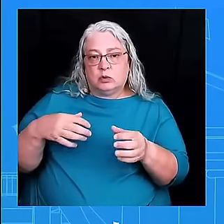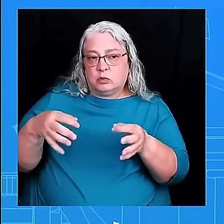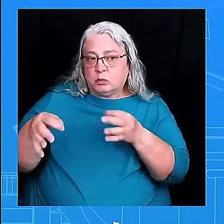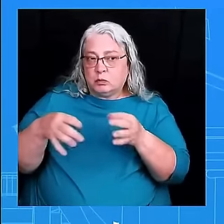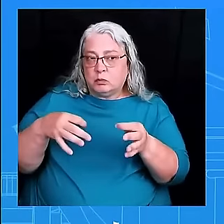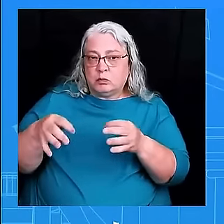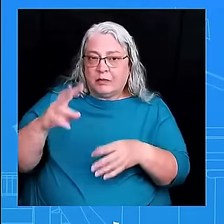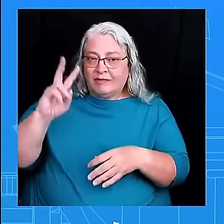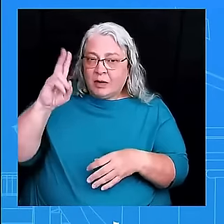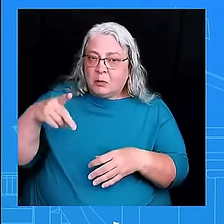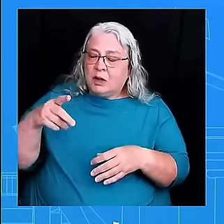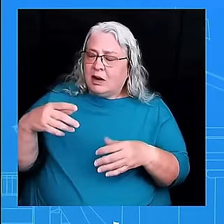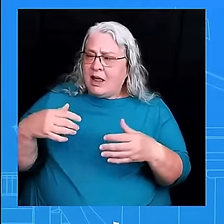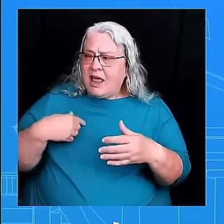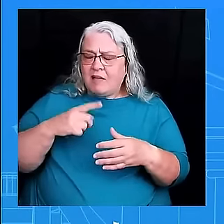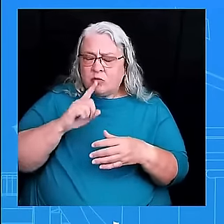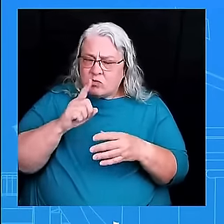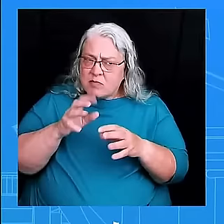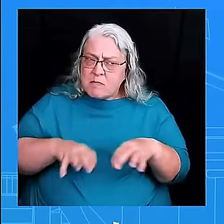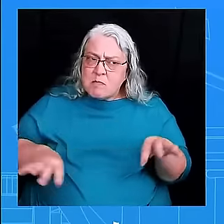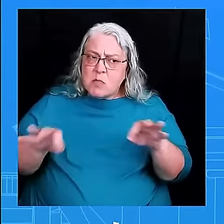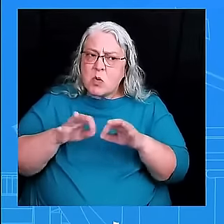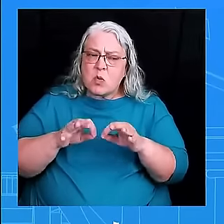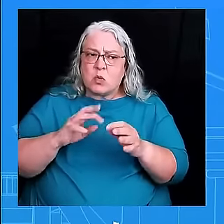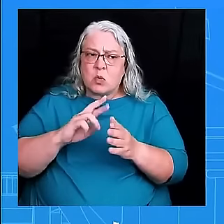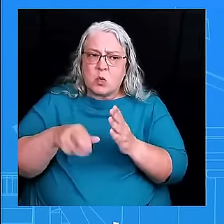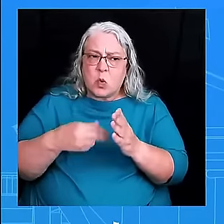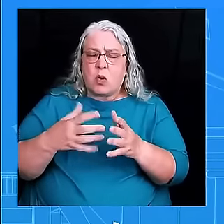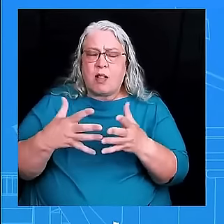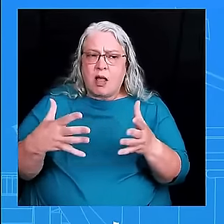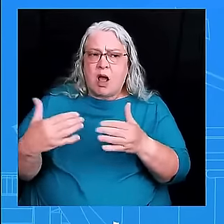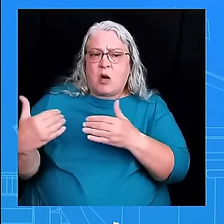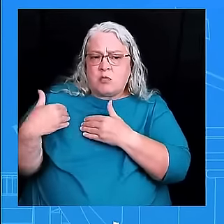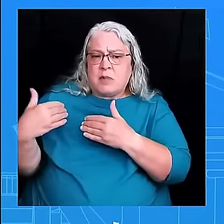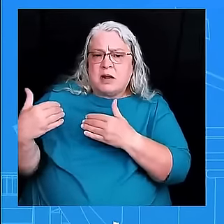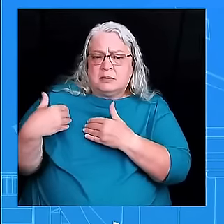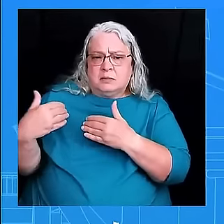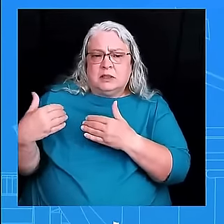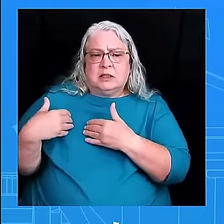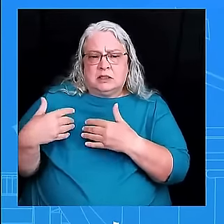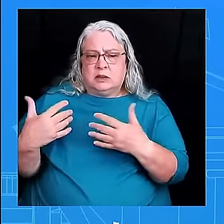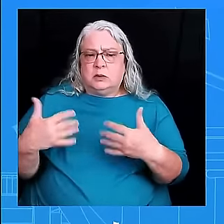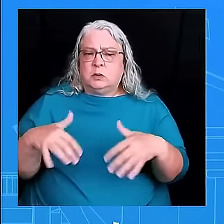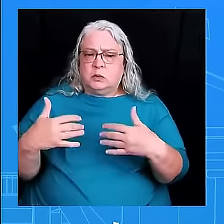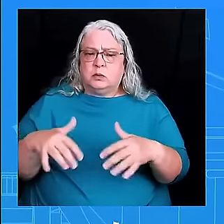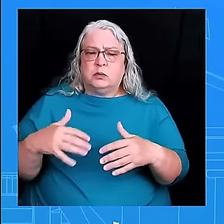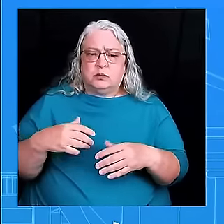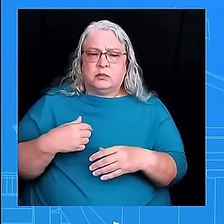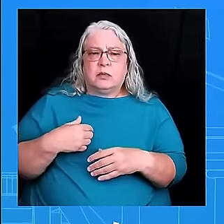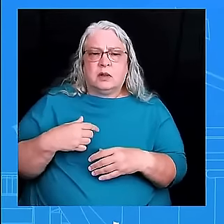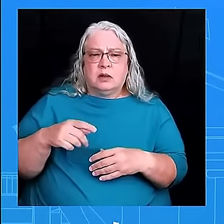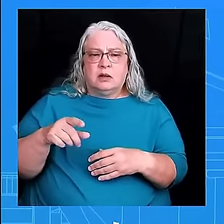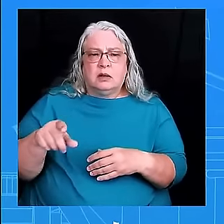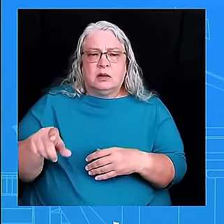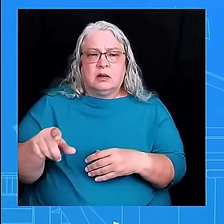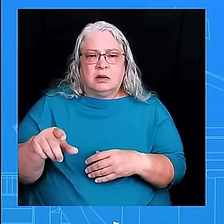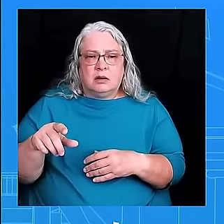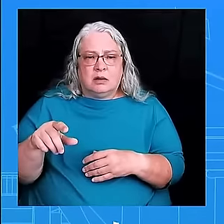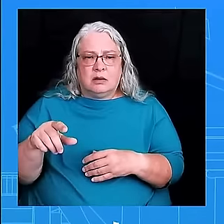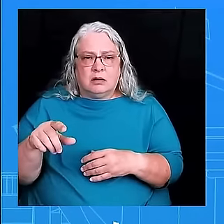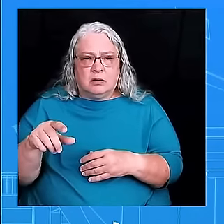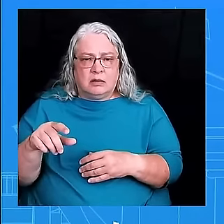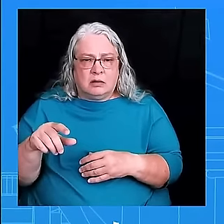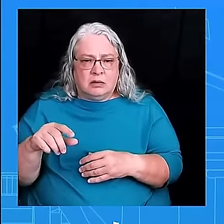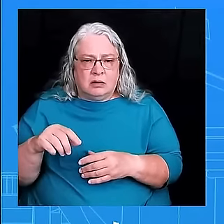at a number of key moments. She met with the Chancellor of Germany in Munich to help pave the way. She also met with the Prime Minister